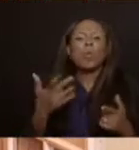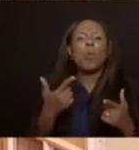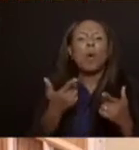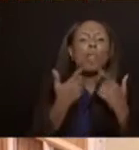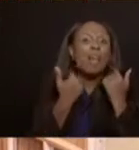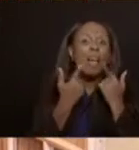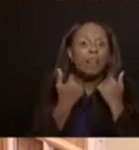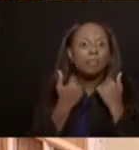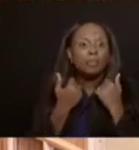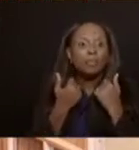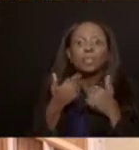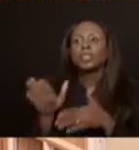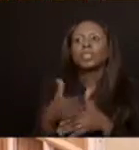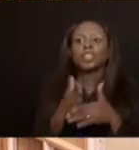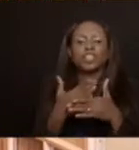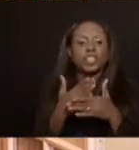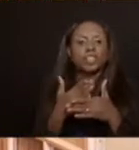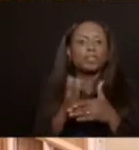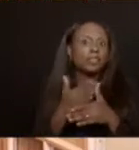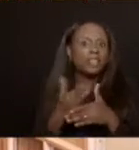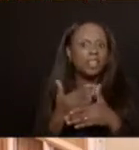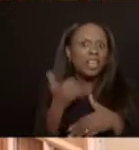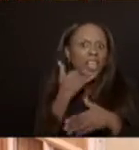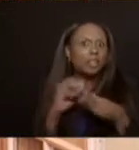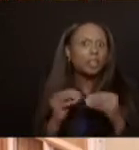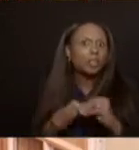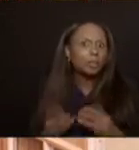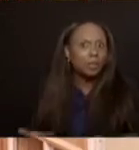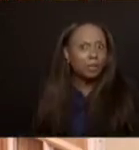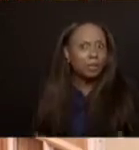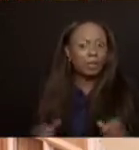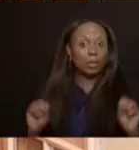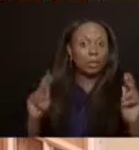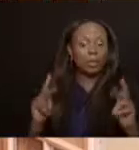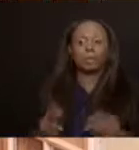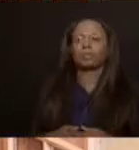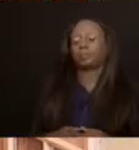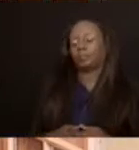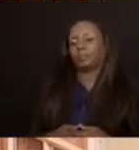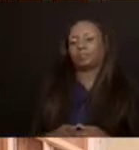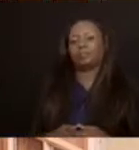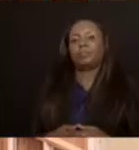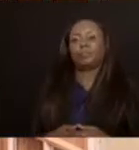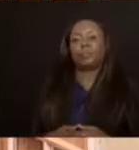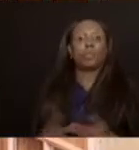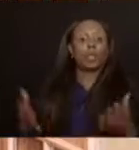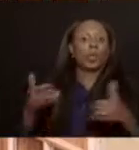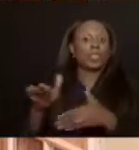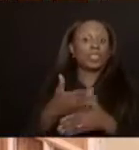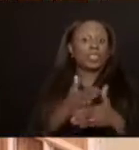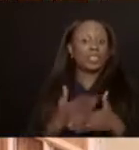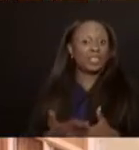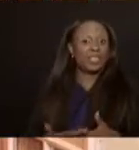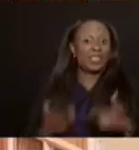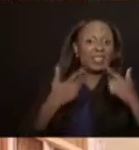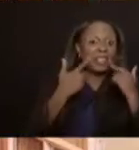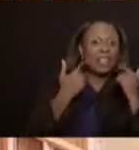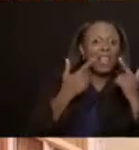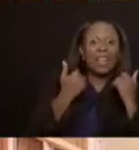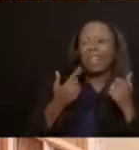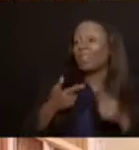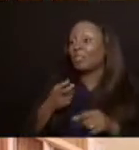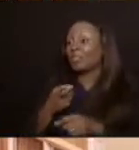share WhatsApp to save people's lives for me, please. I beg you do. You understand? If you want to share WhatsApp to laugh and to make